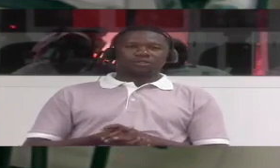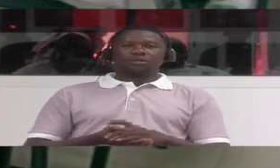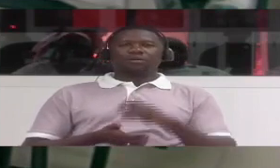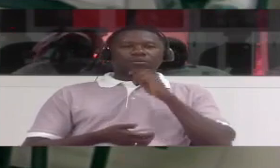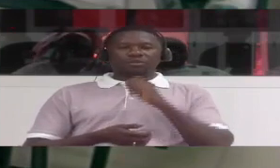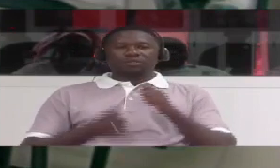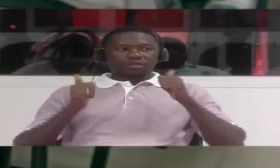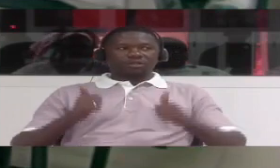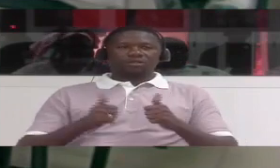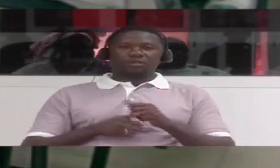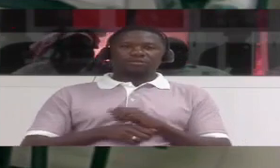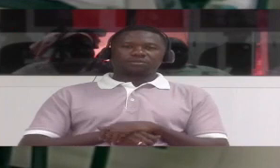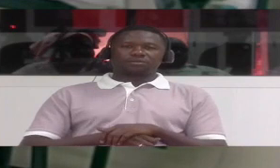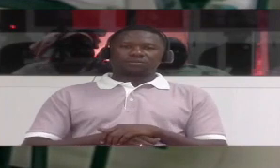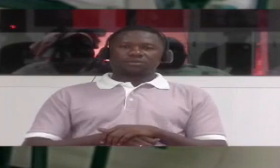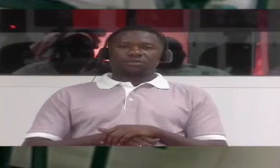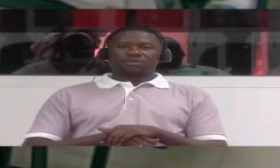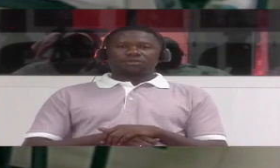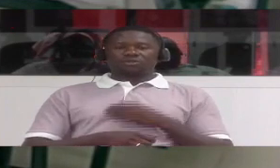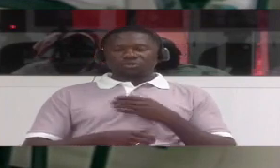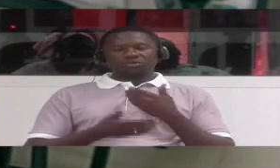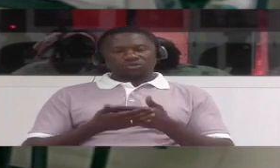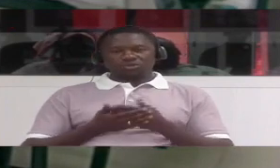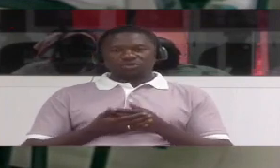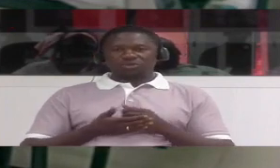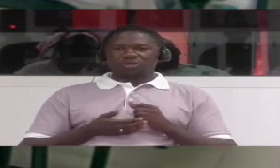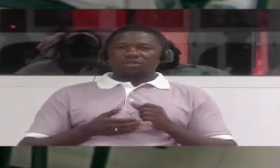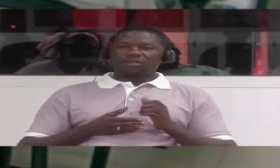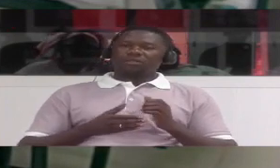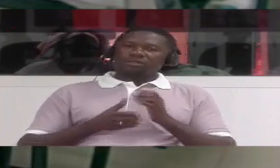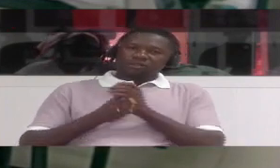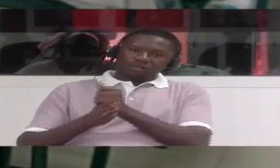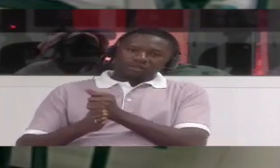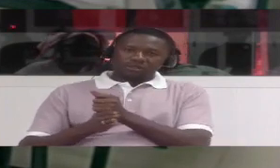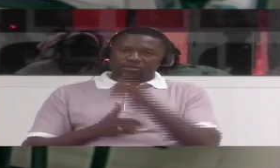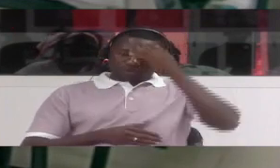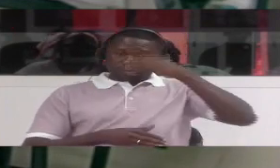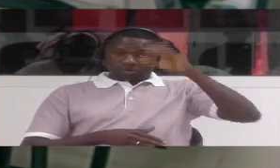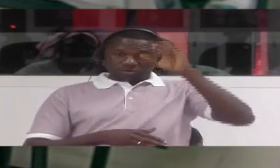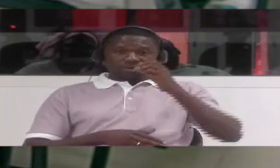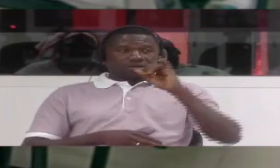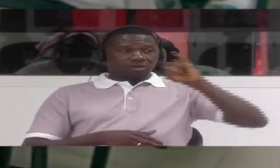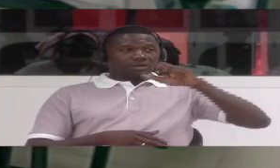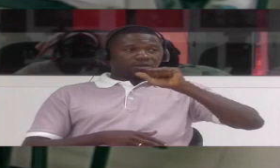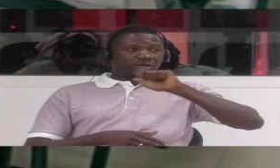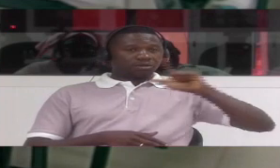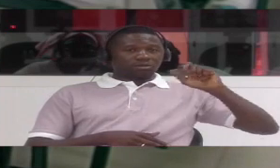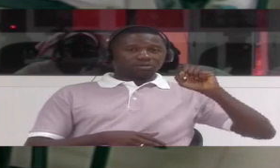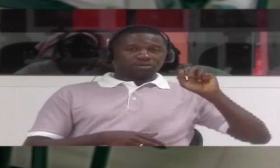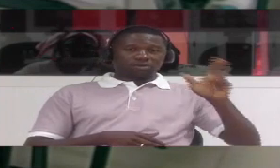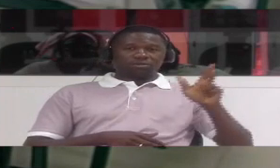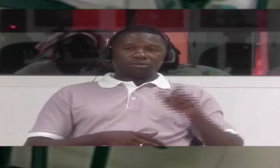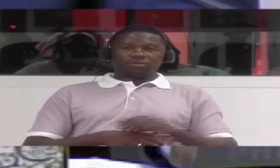just a point of order, too, yes, right? Yes, just to assist the Commissioner Jallo to indicate that